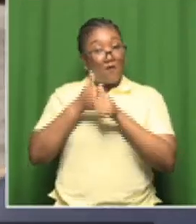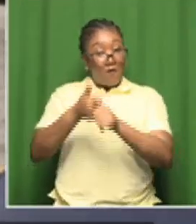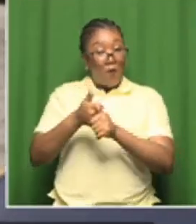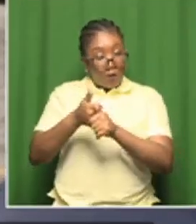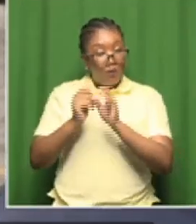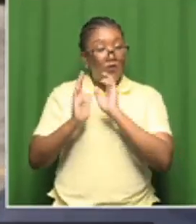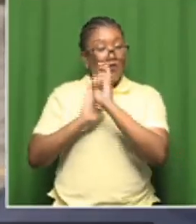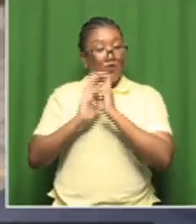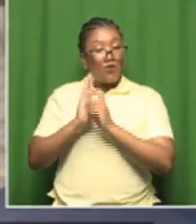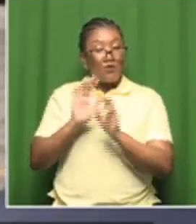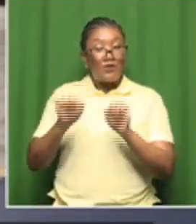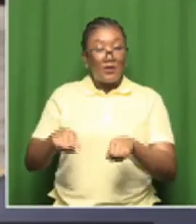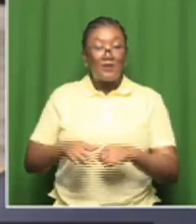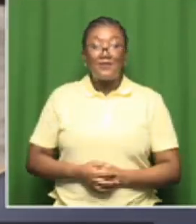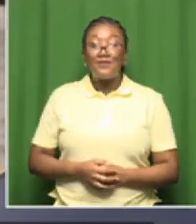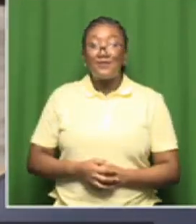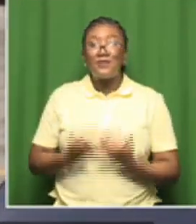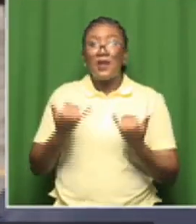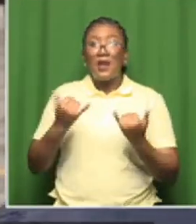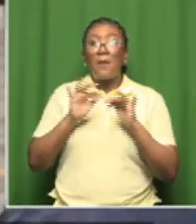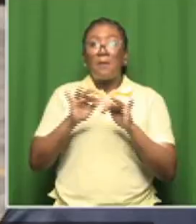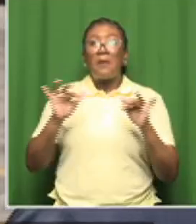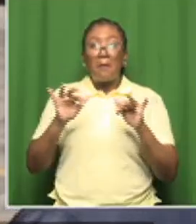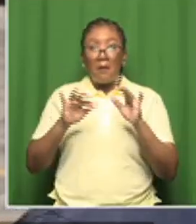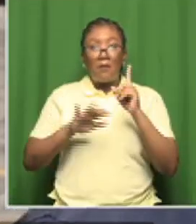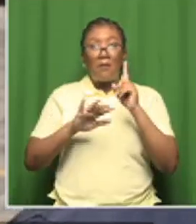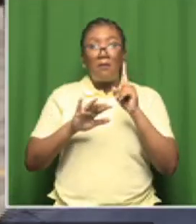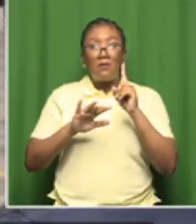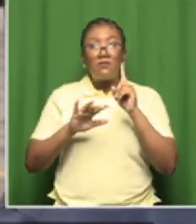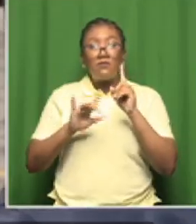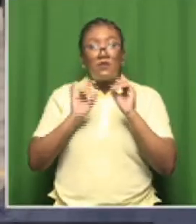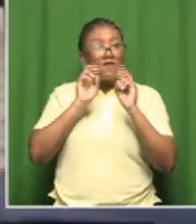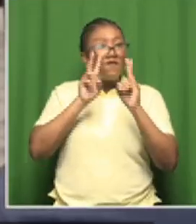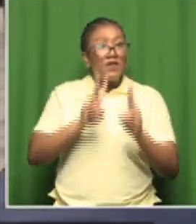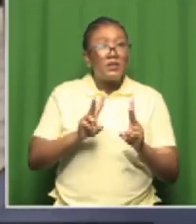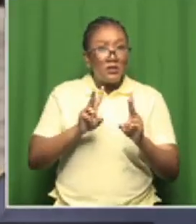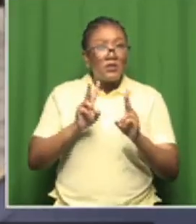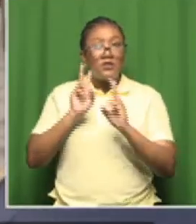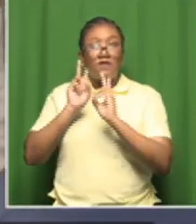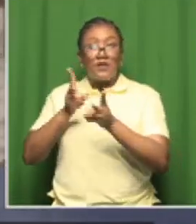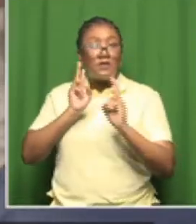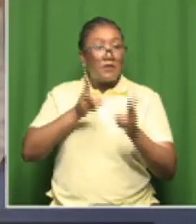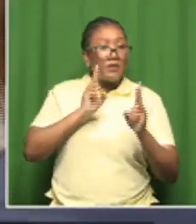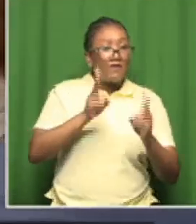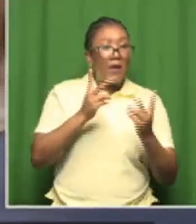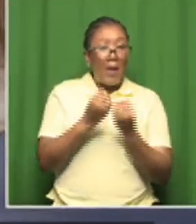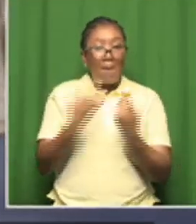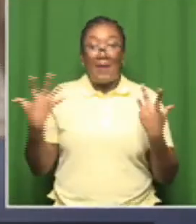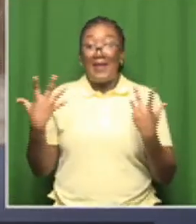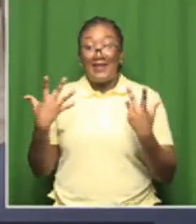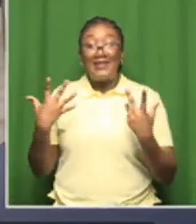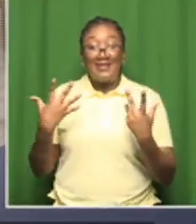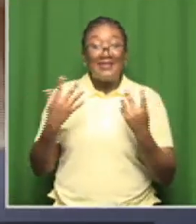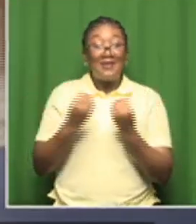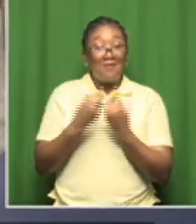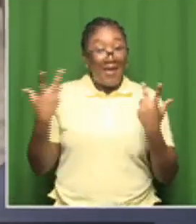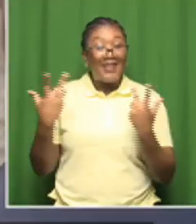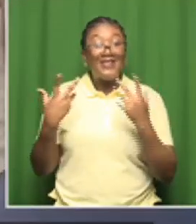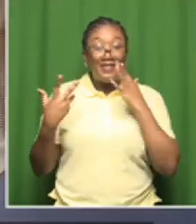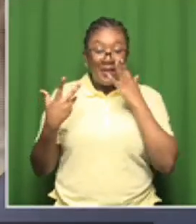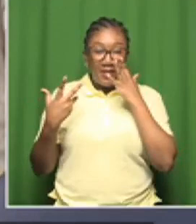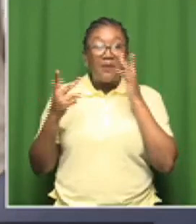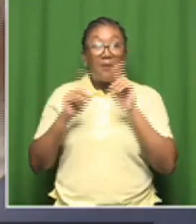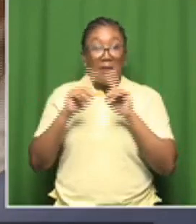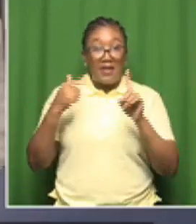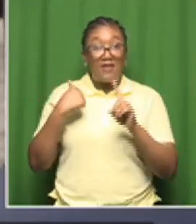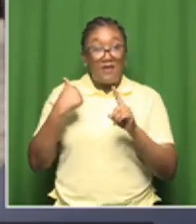And how many people have made use of this cable car? Because, I mean, I'm one of those, I'm never going to climb this mountain, as beautiful as she is, but I'm going to use your